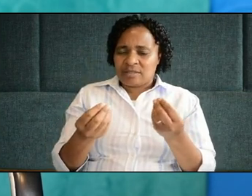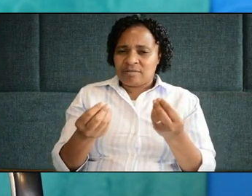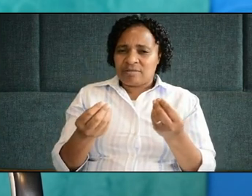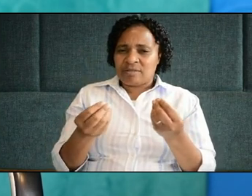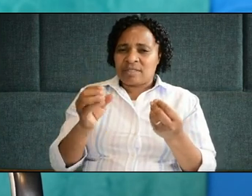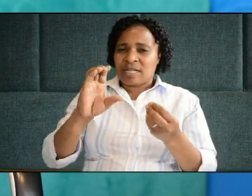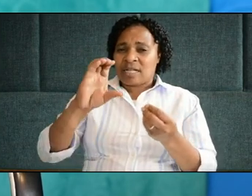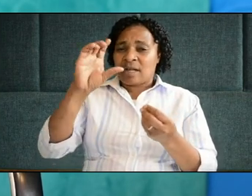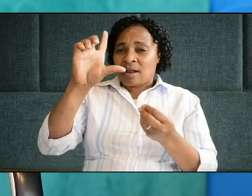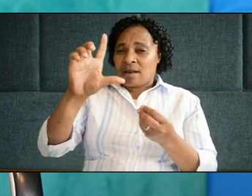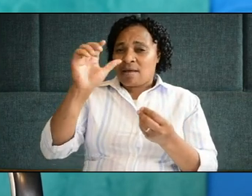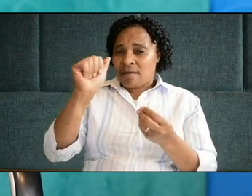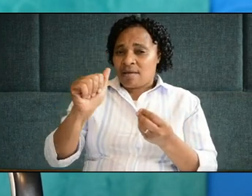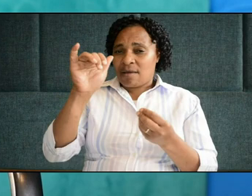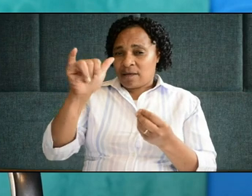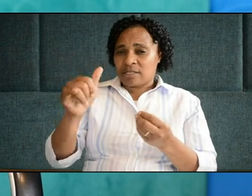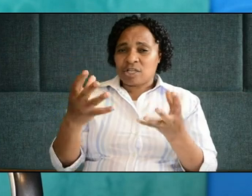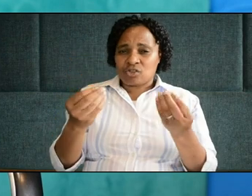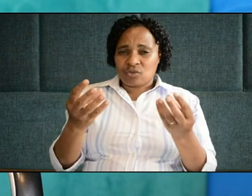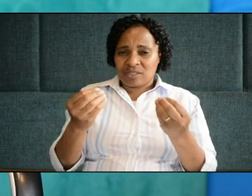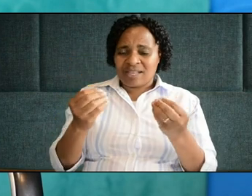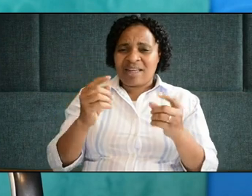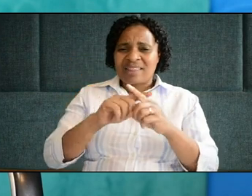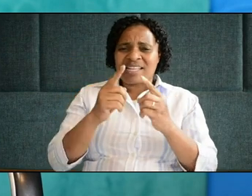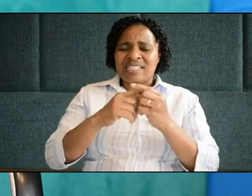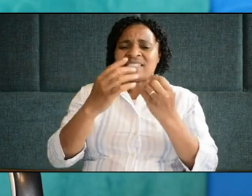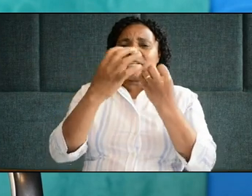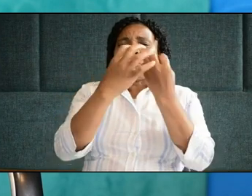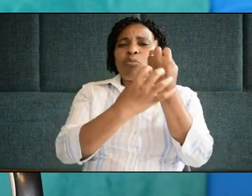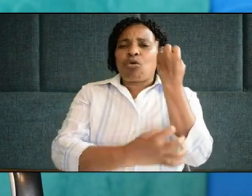a soft soil, and it is the poorest.